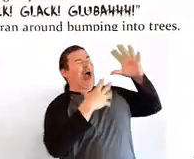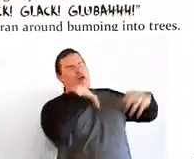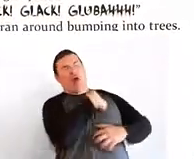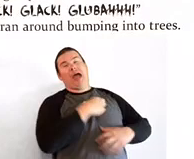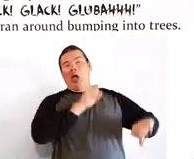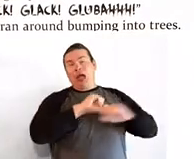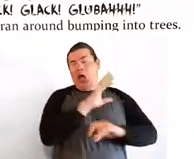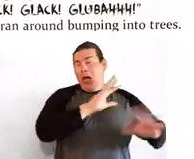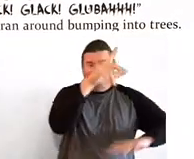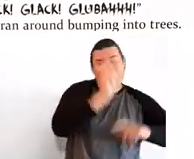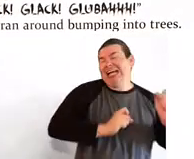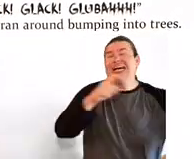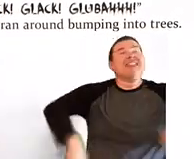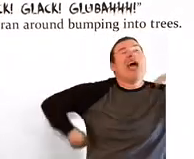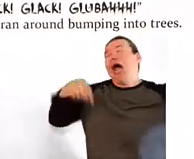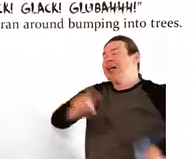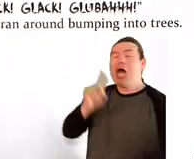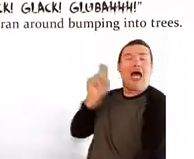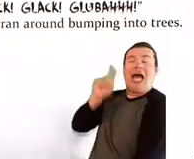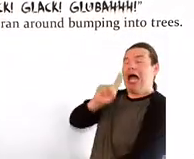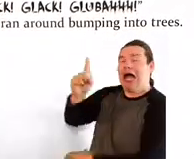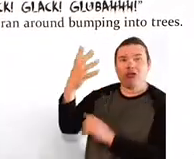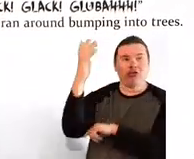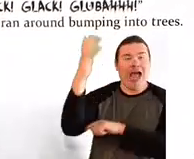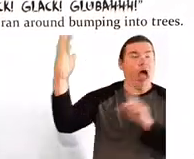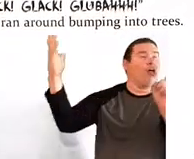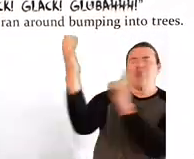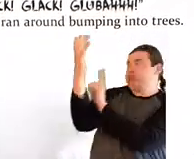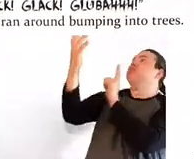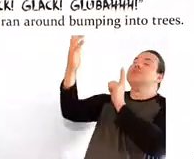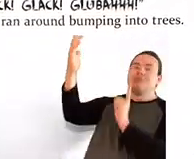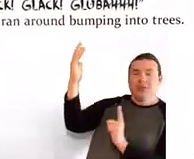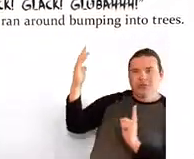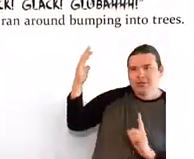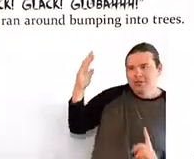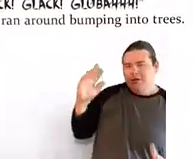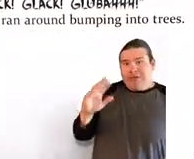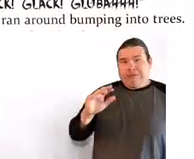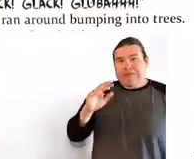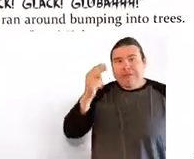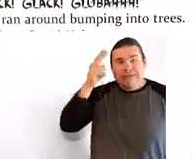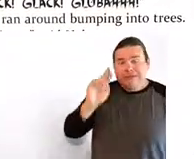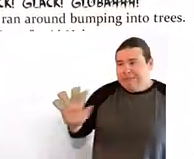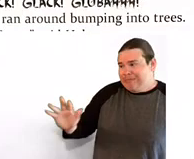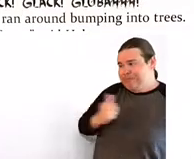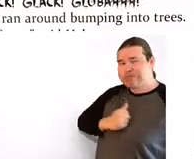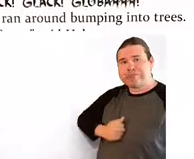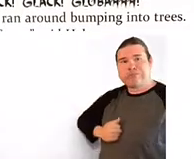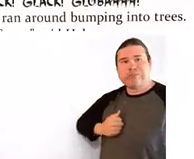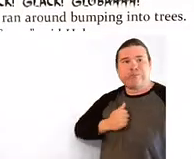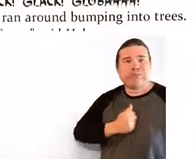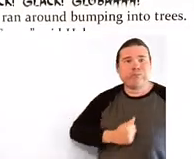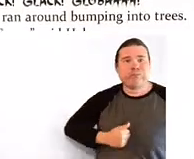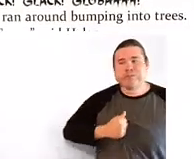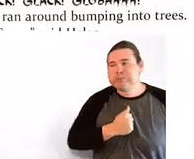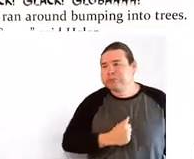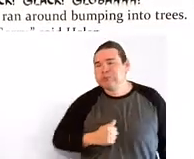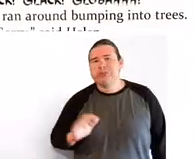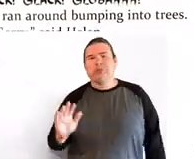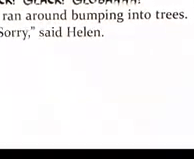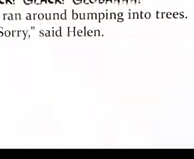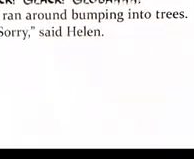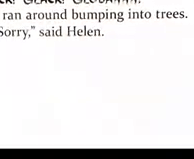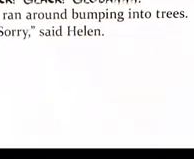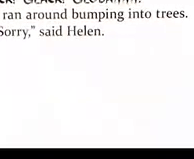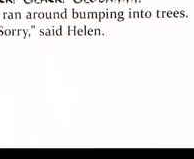was Megan, and Helen was spraying the bug spray right in her face. Megan yelled, "Yuck!" and ran around bumping